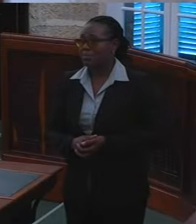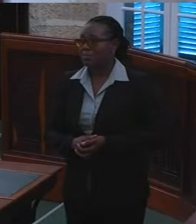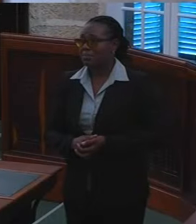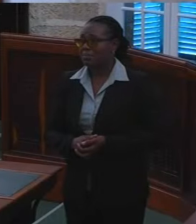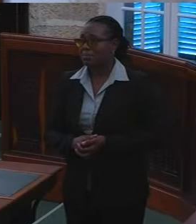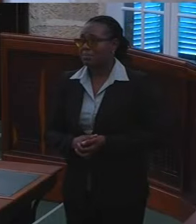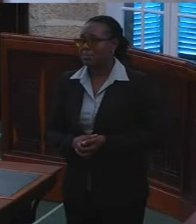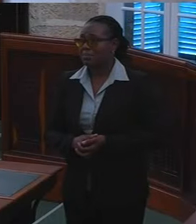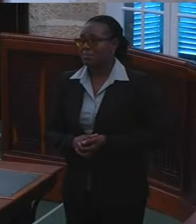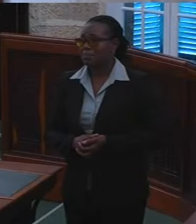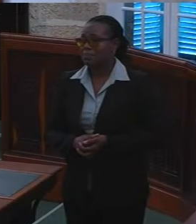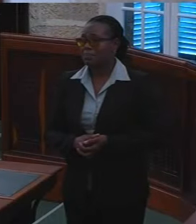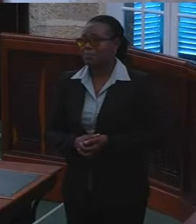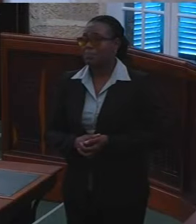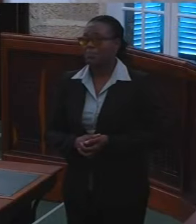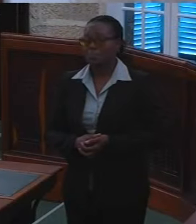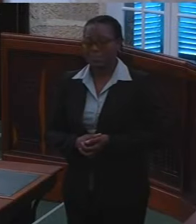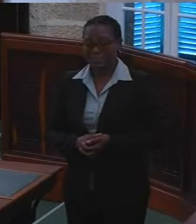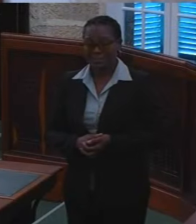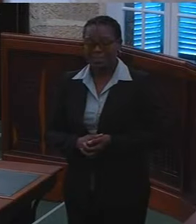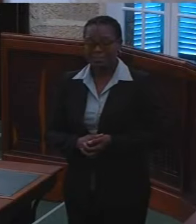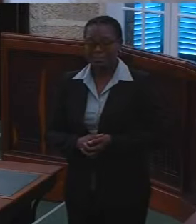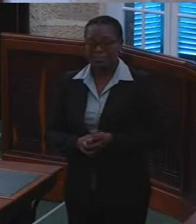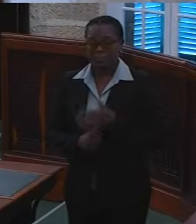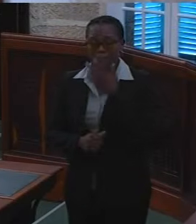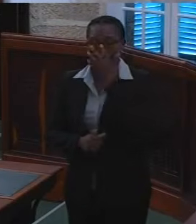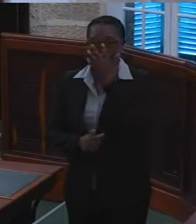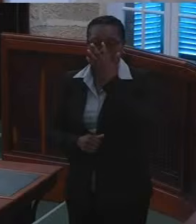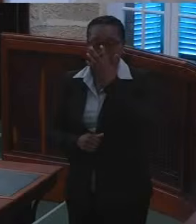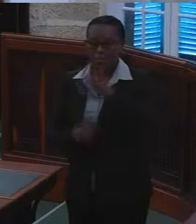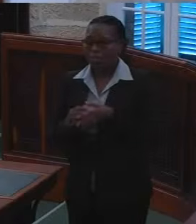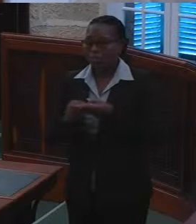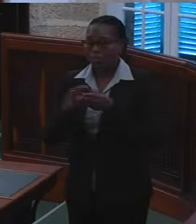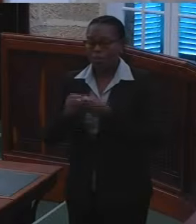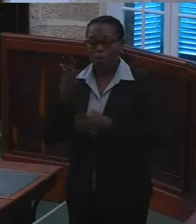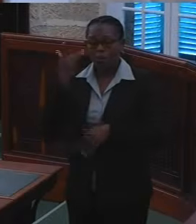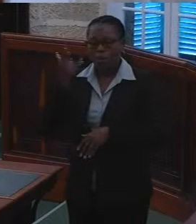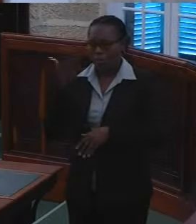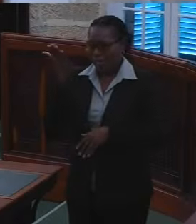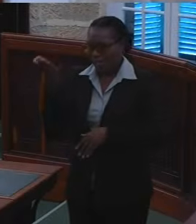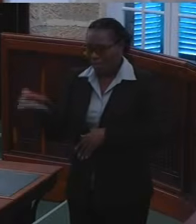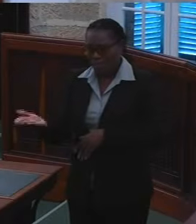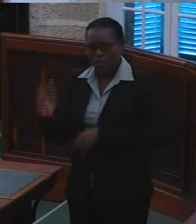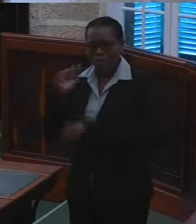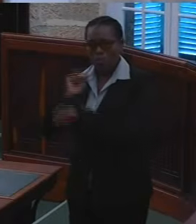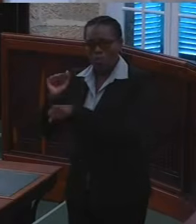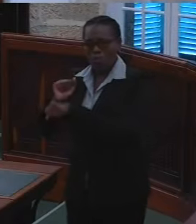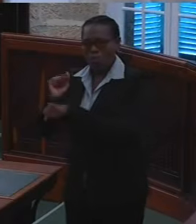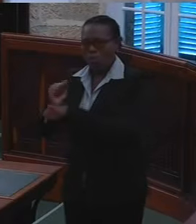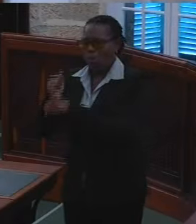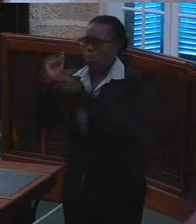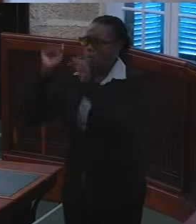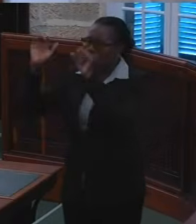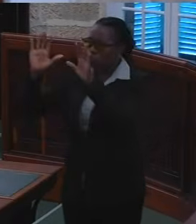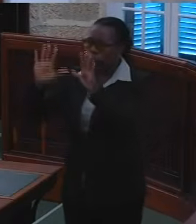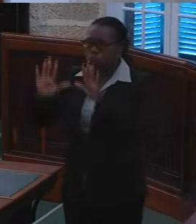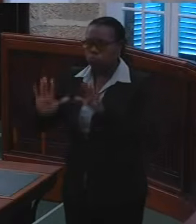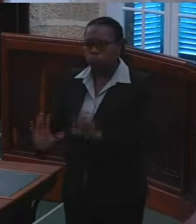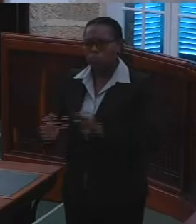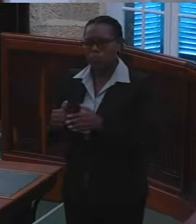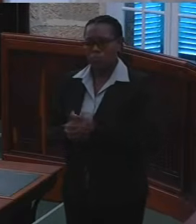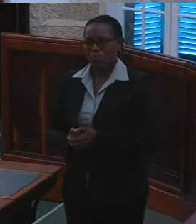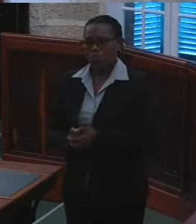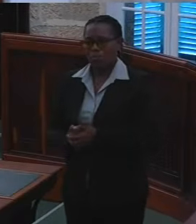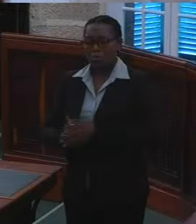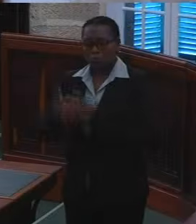obviously unequivocal vocal ability, because he has done tremendous work to ensure that the